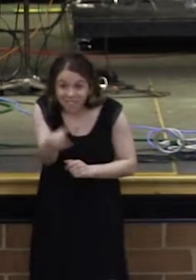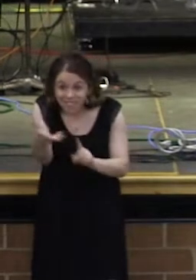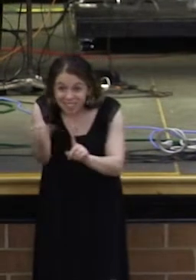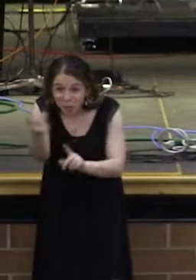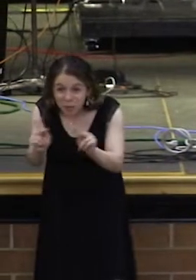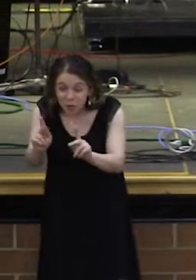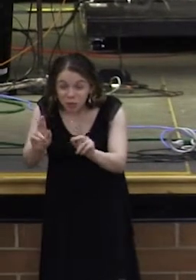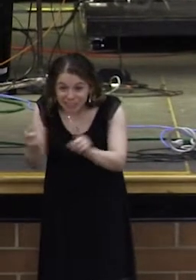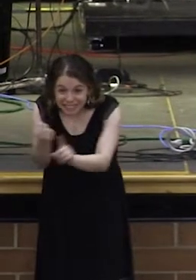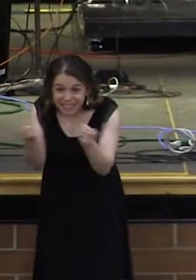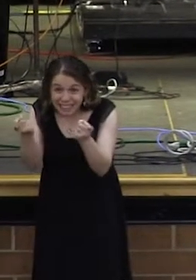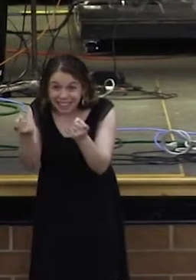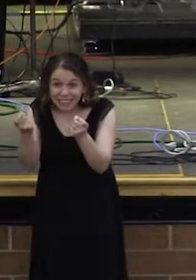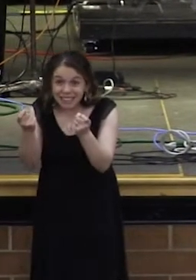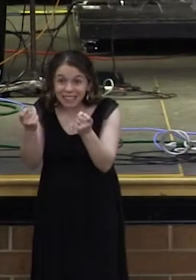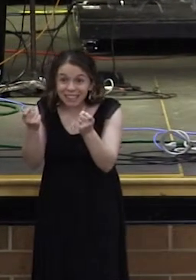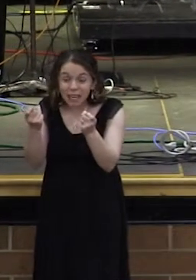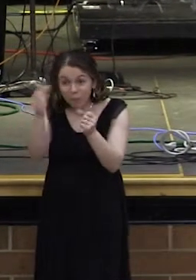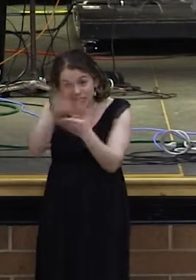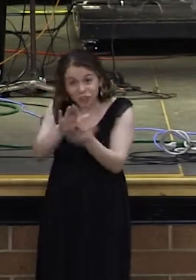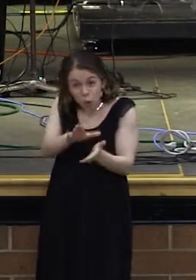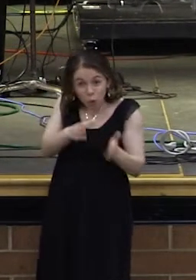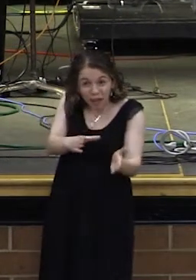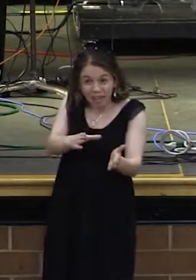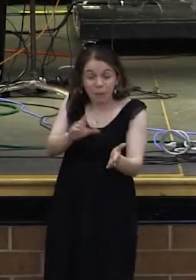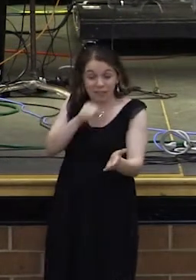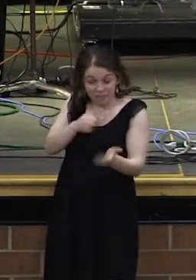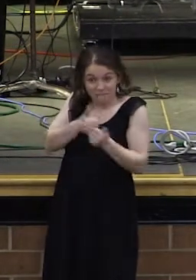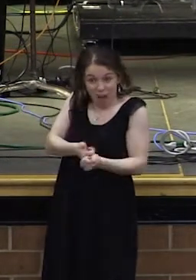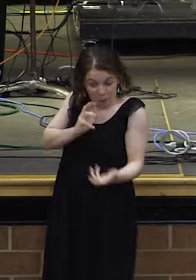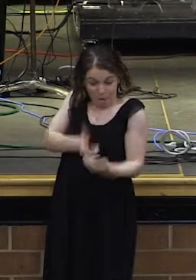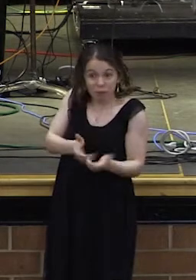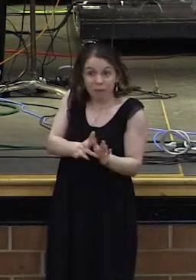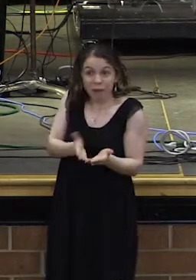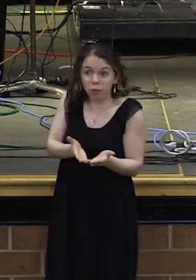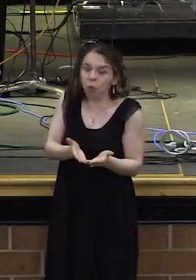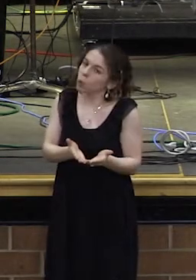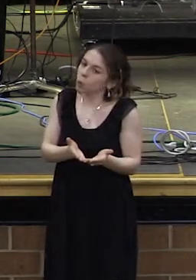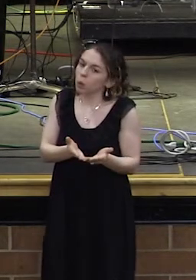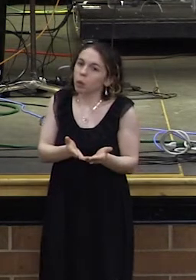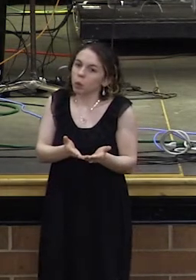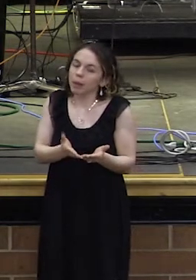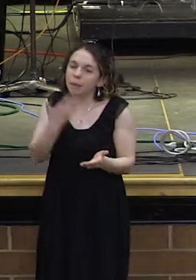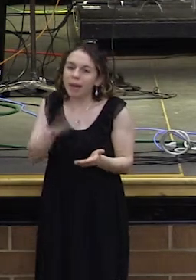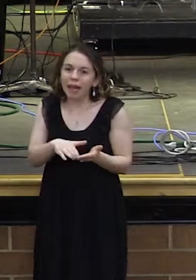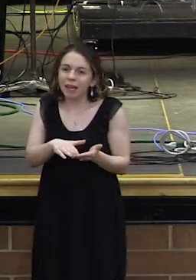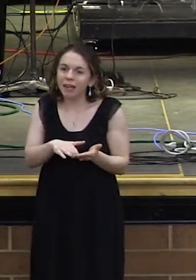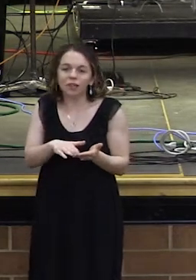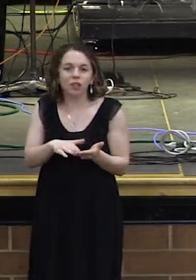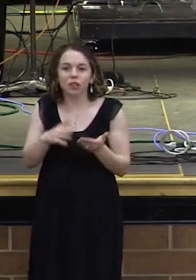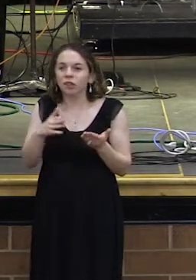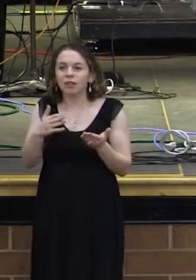strong strong rebuke to them Allelujah and it goes on in verse 2 4 now that he just